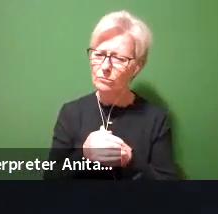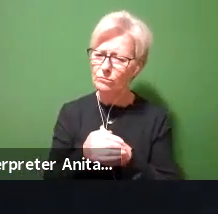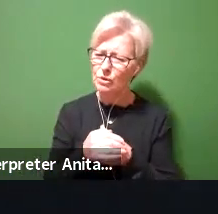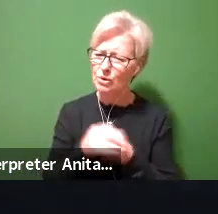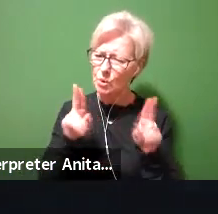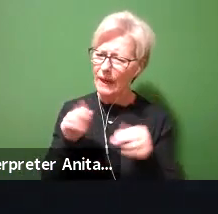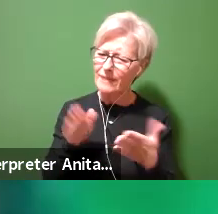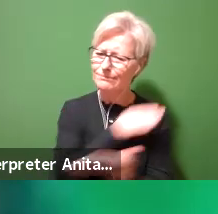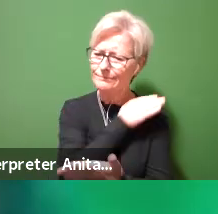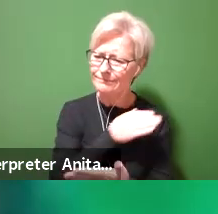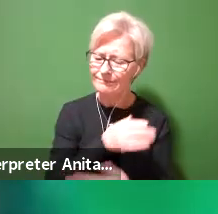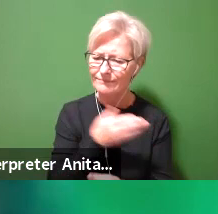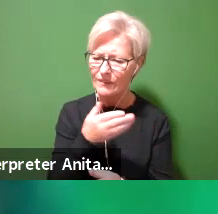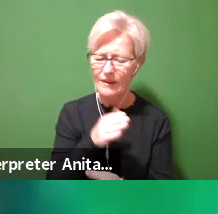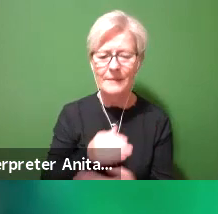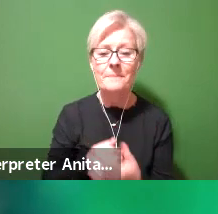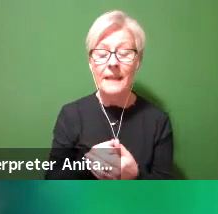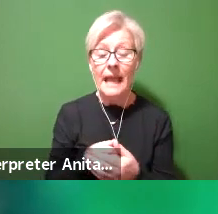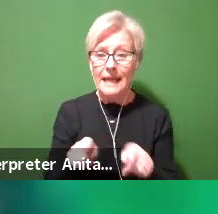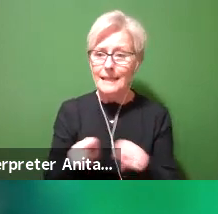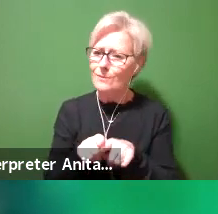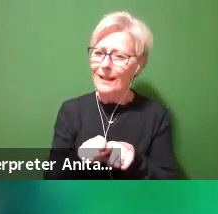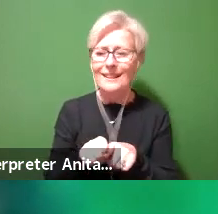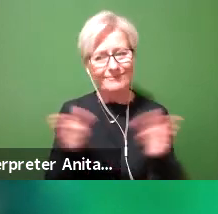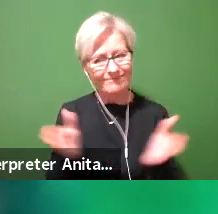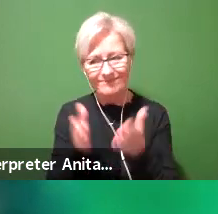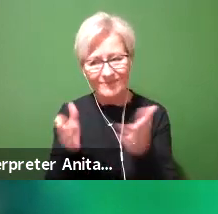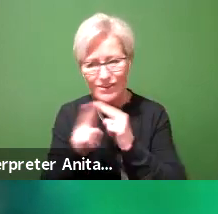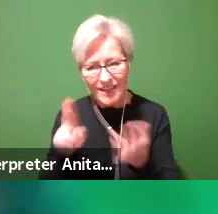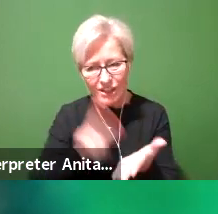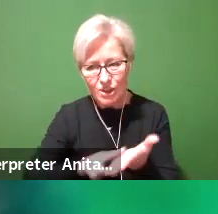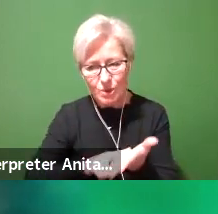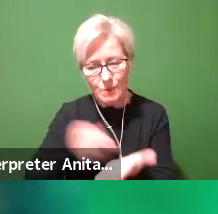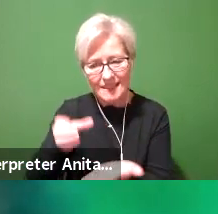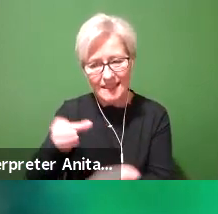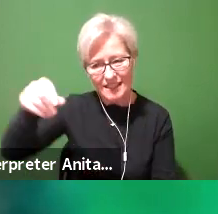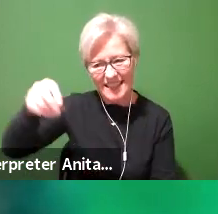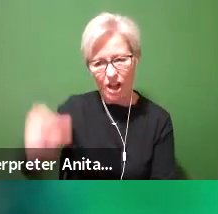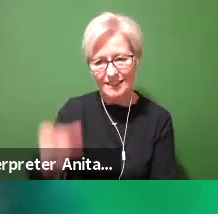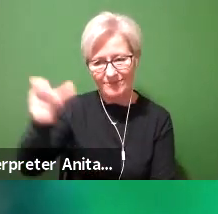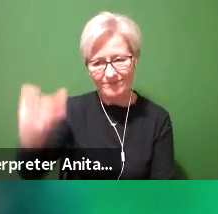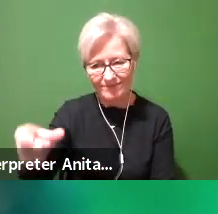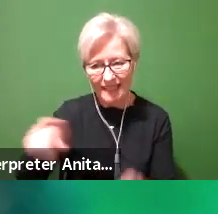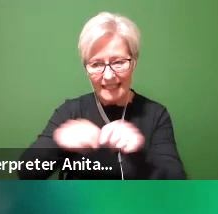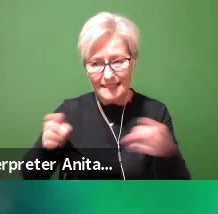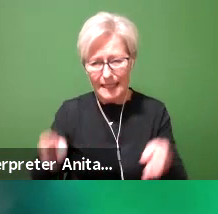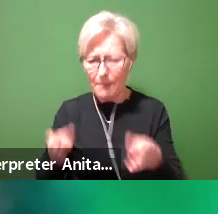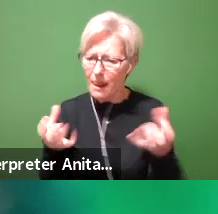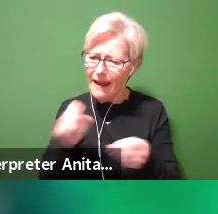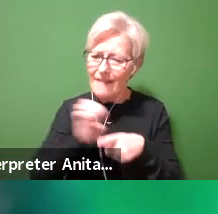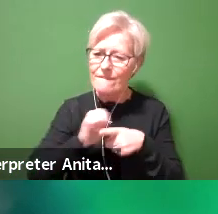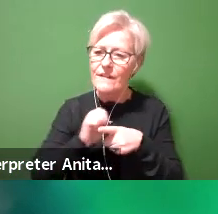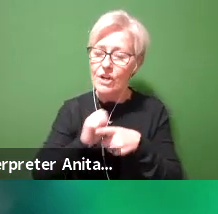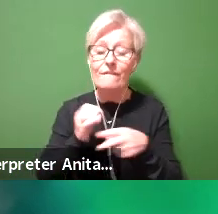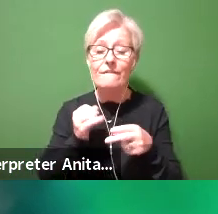foods in general. I also encourage people not to have a salt cellar on the table. There's generally enough salt